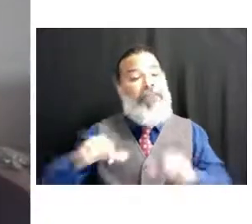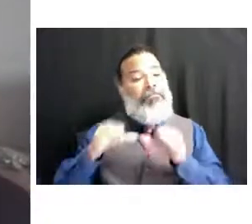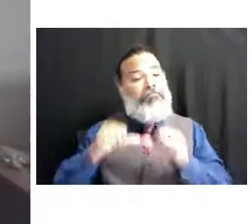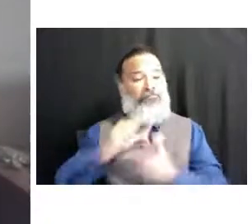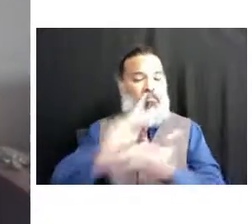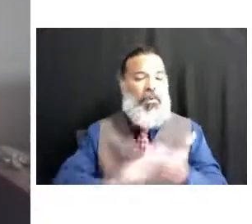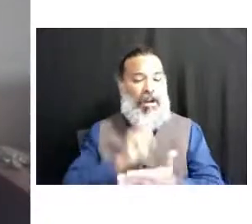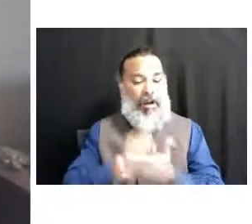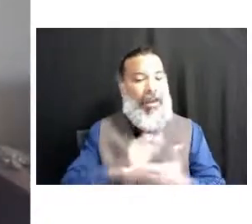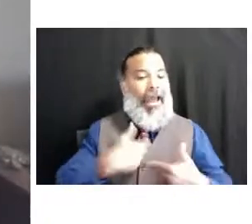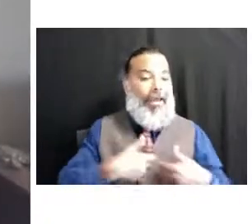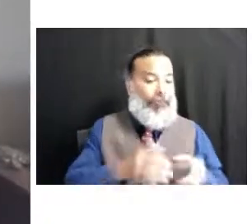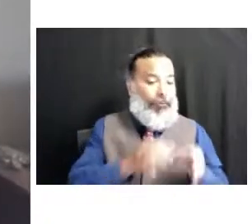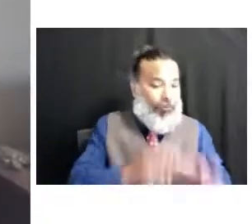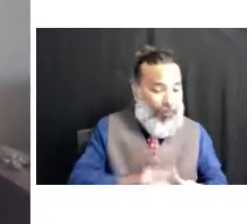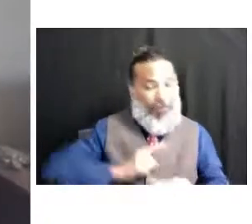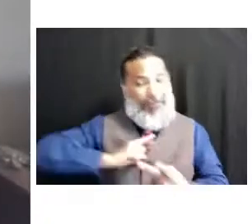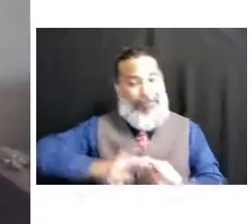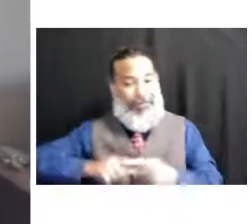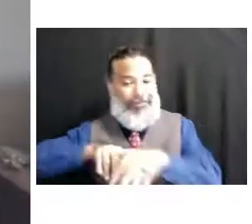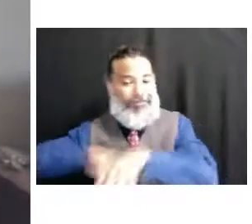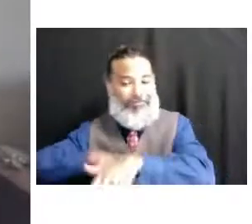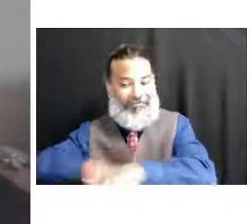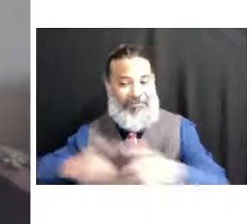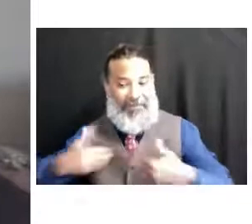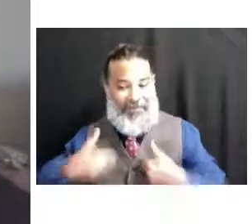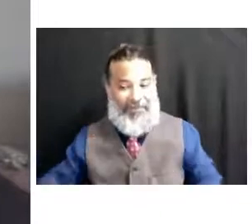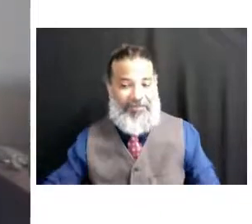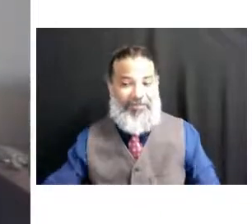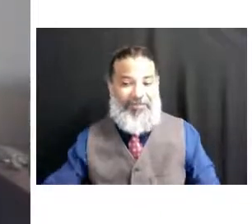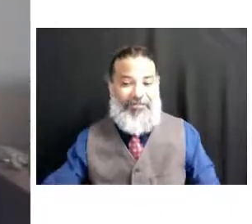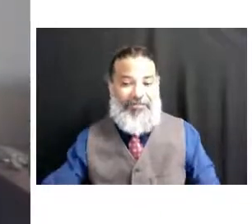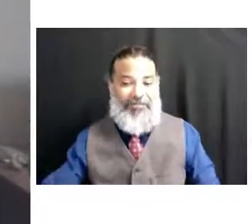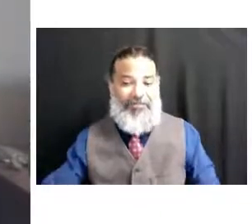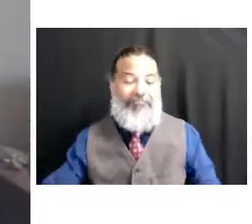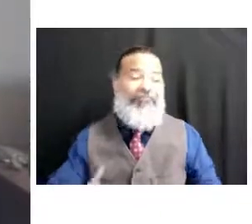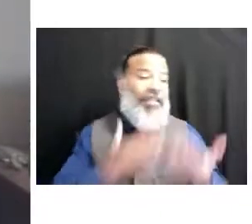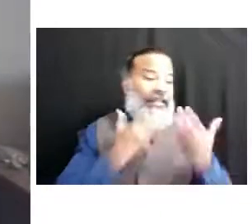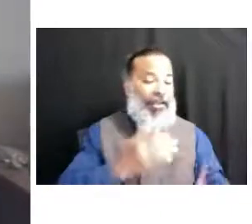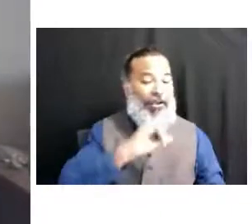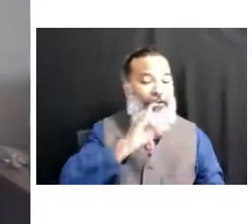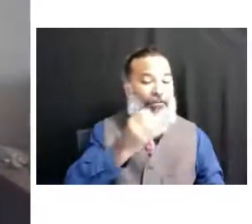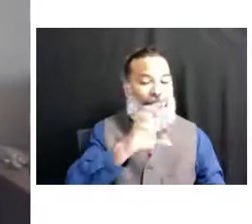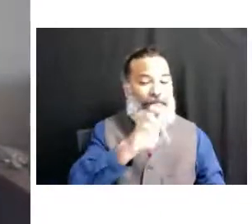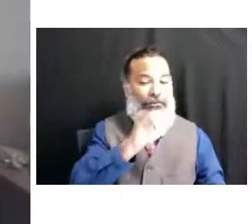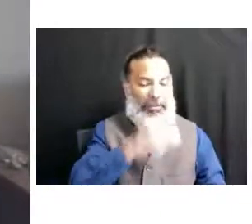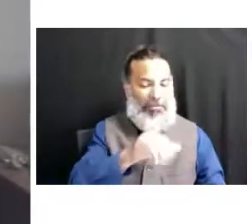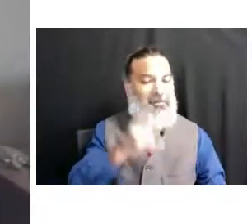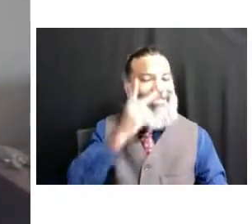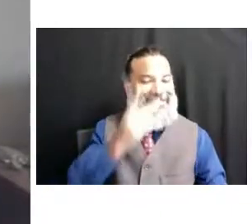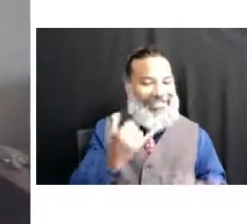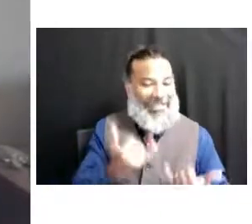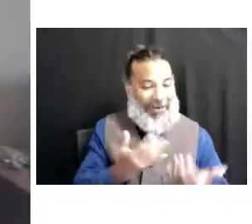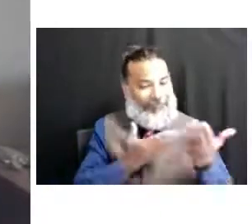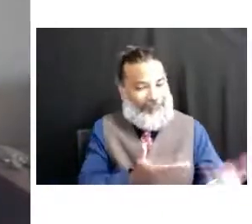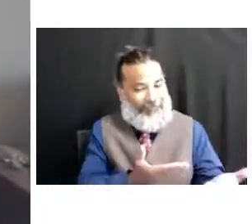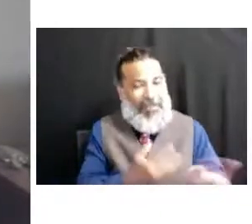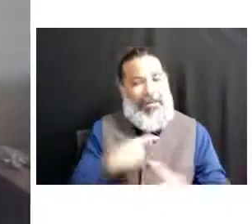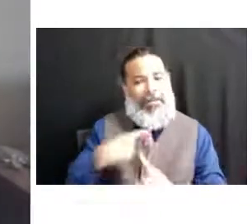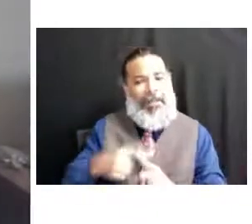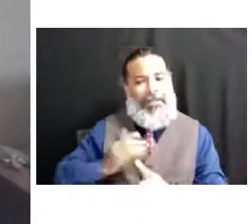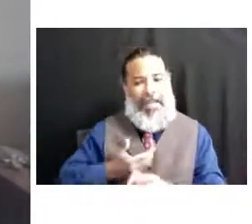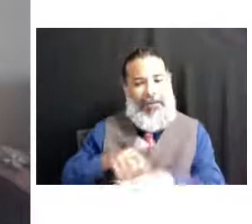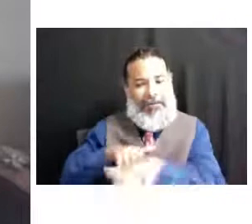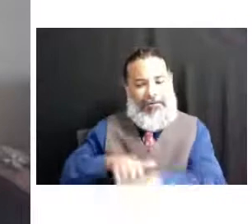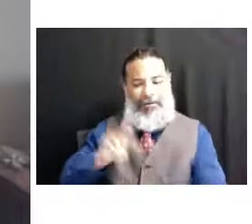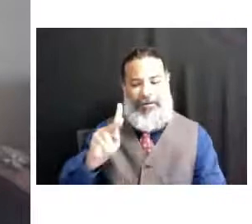interpretation as well as live transcriptions. I would like to thank our interpreter, Jeremy, who you see here beside me, as well as our